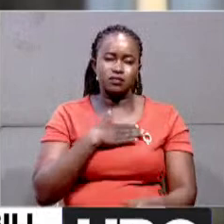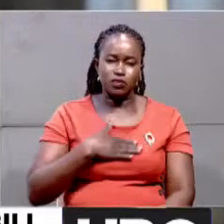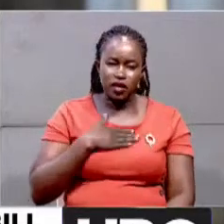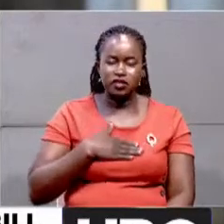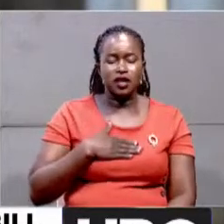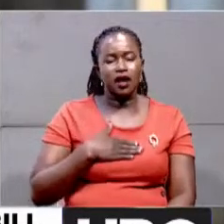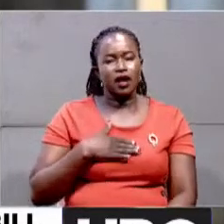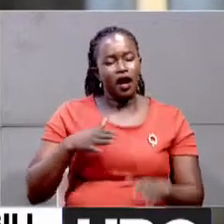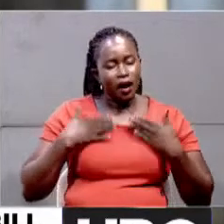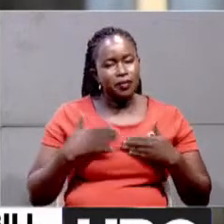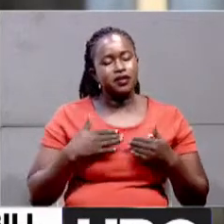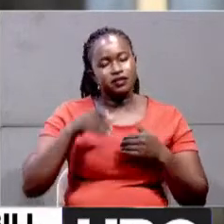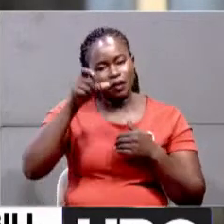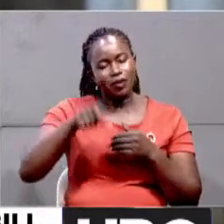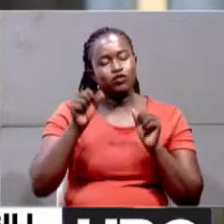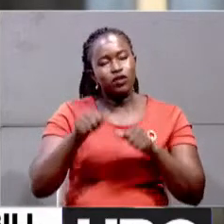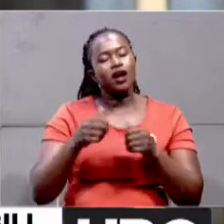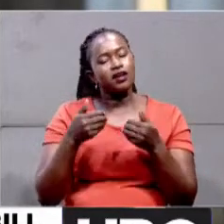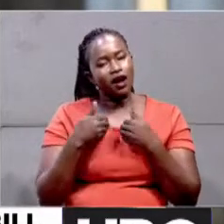as a human being.